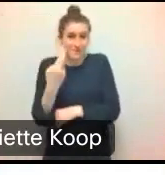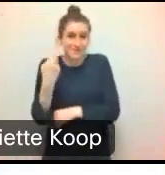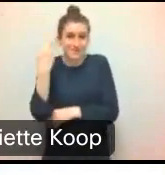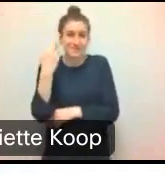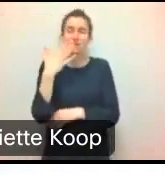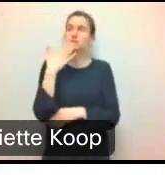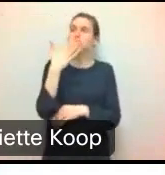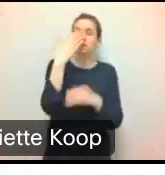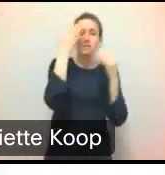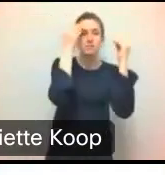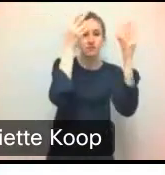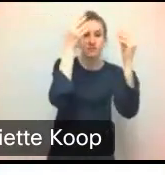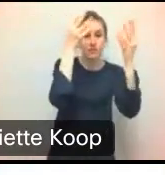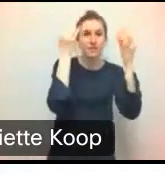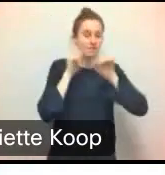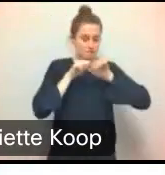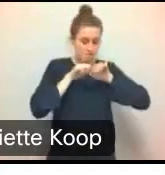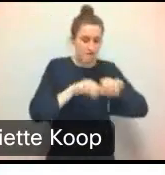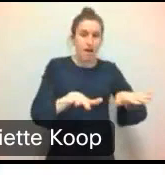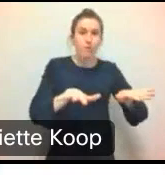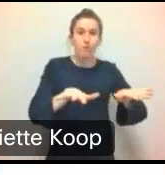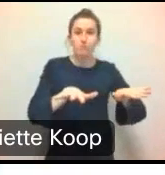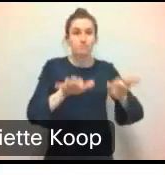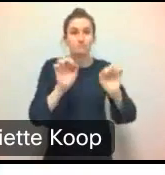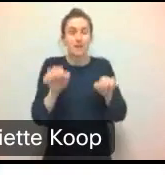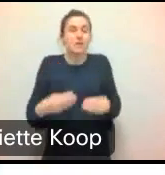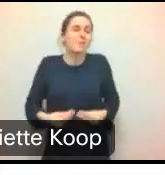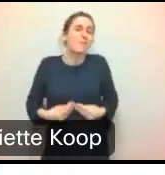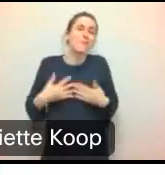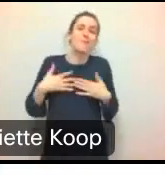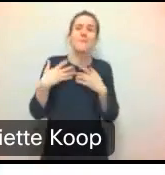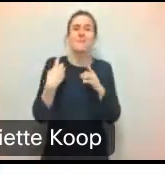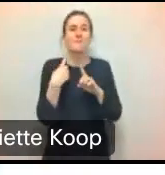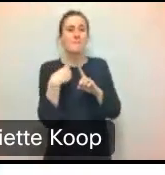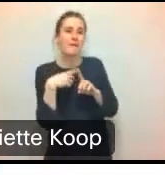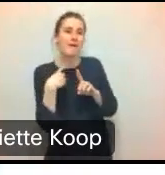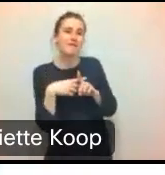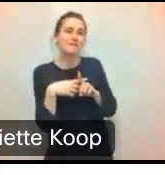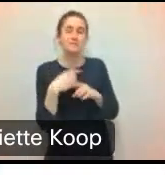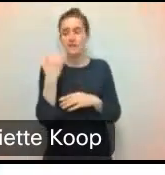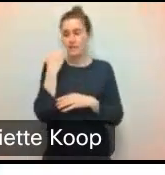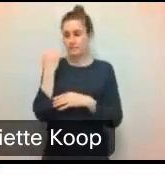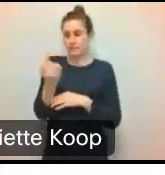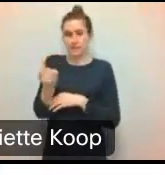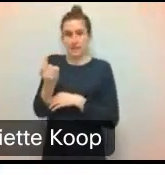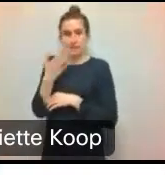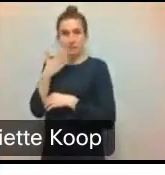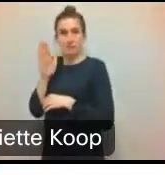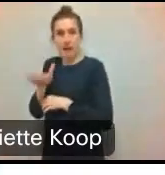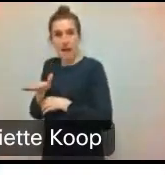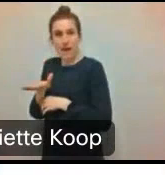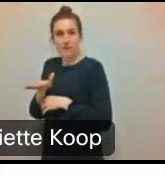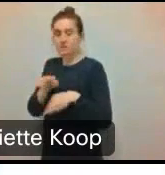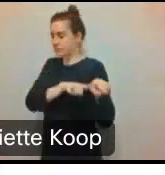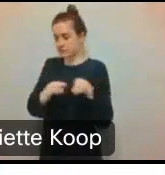information, when it goes viral is uplifting. When something bad goes viral, it acts the same way as